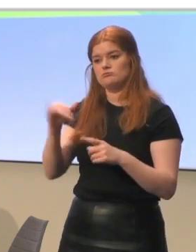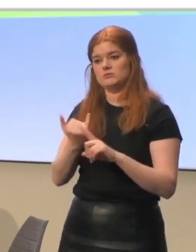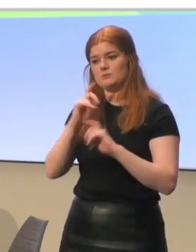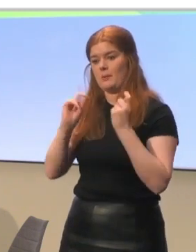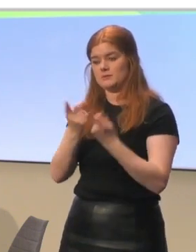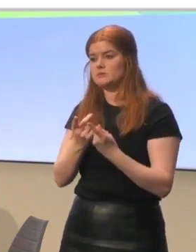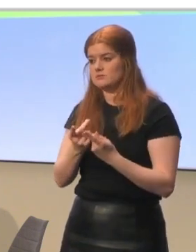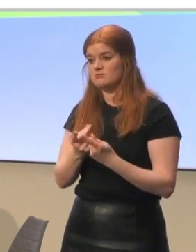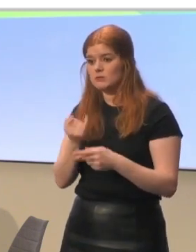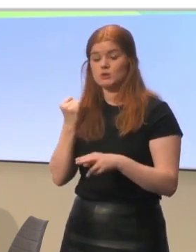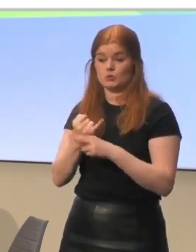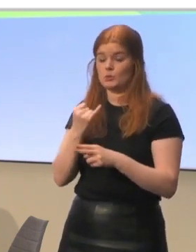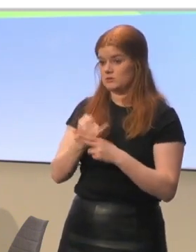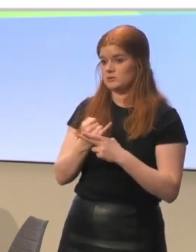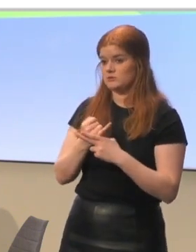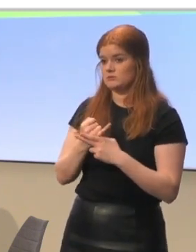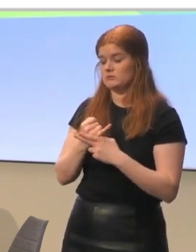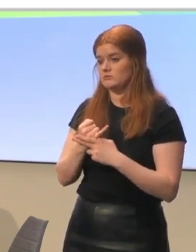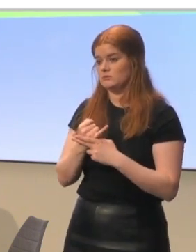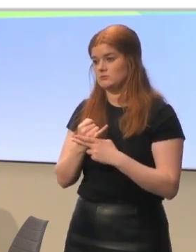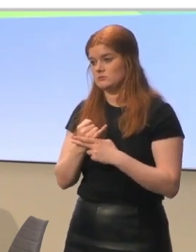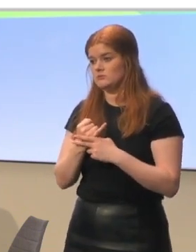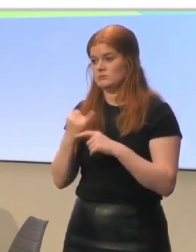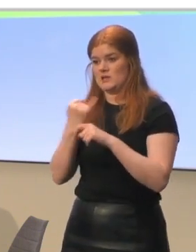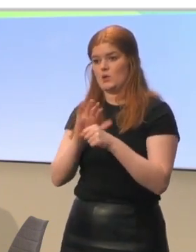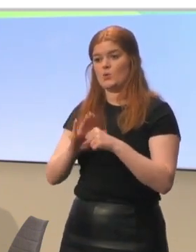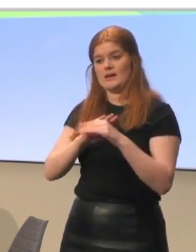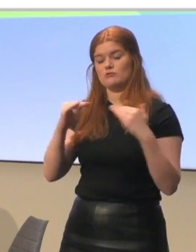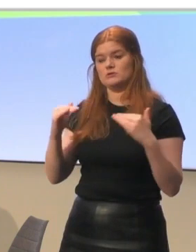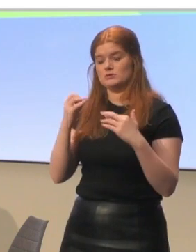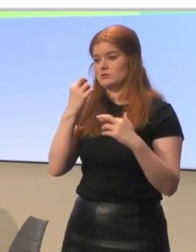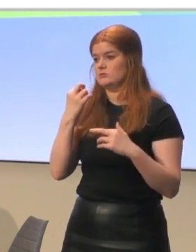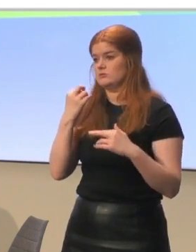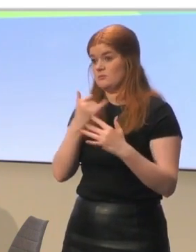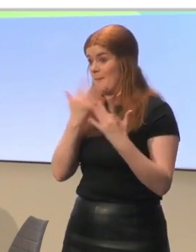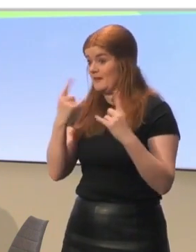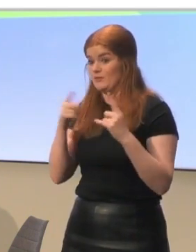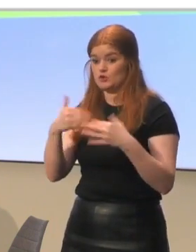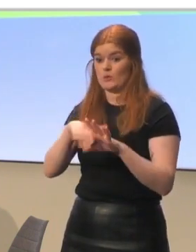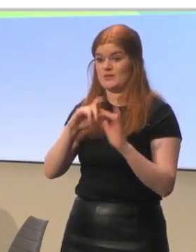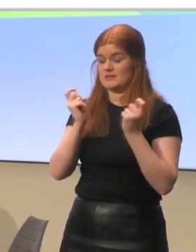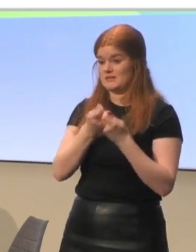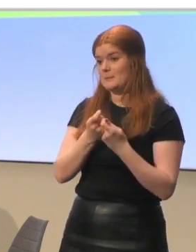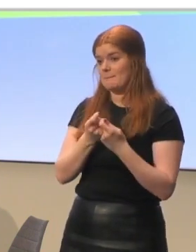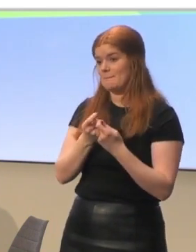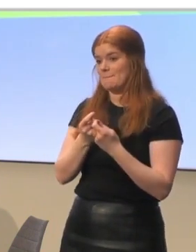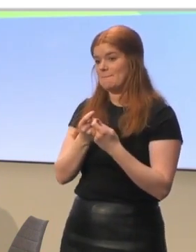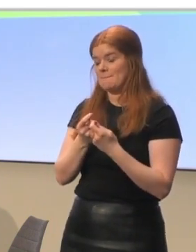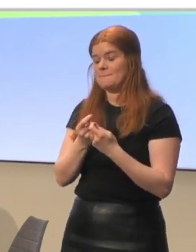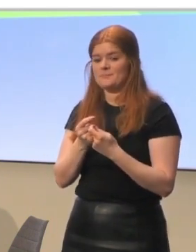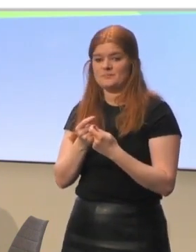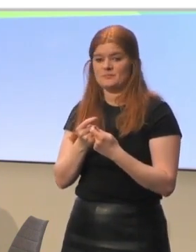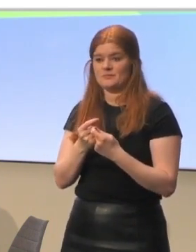department, schools, there's schools at local areas, or many of them have joined the team, or they can have representatives.